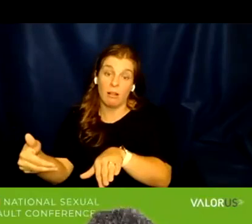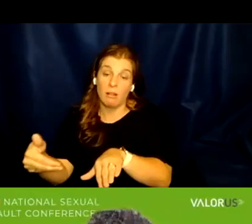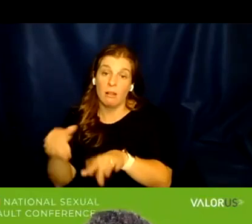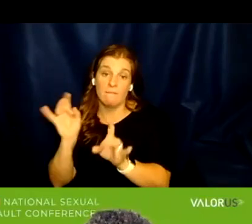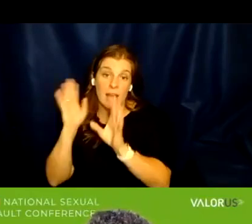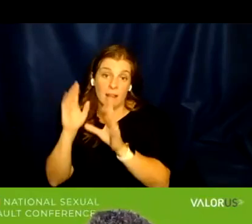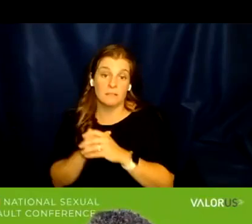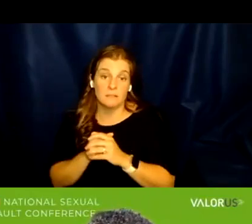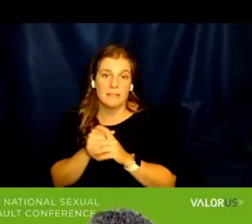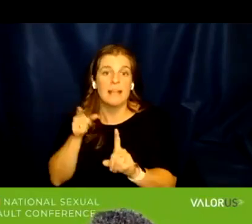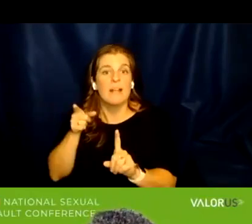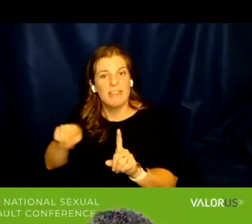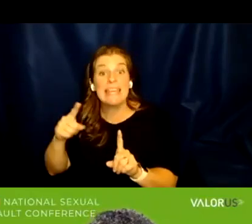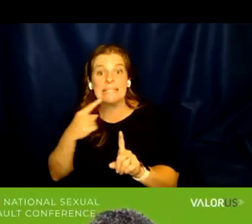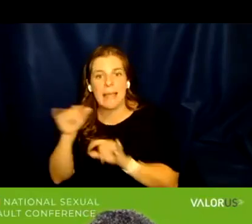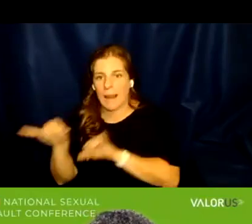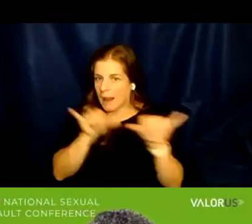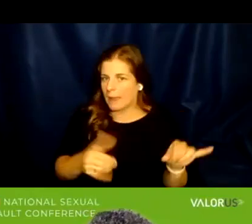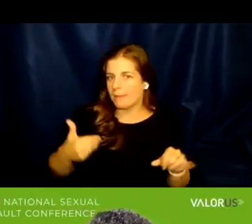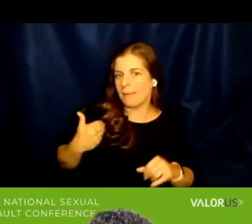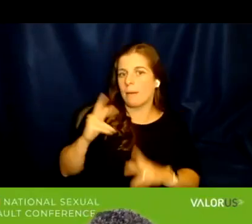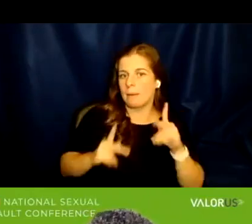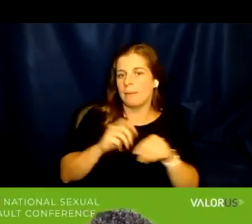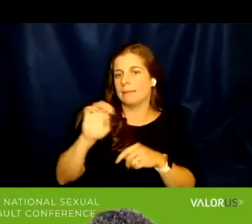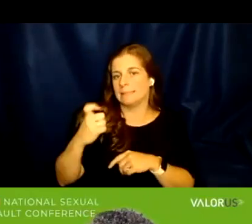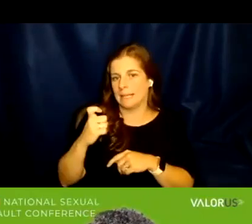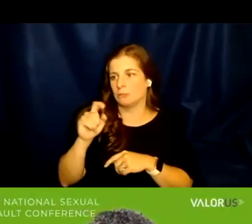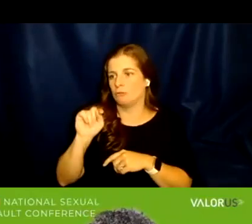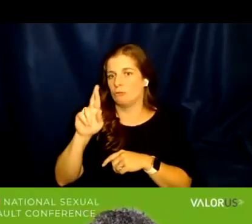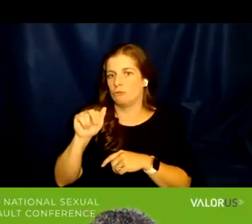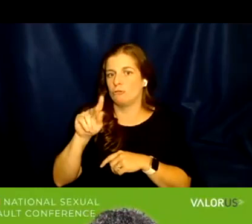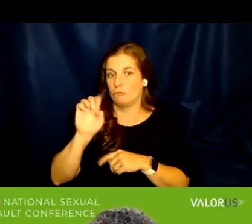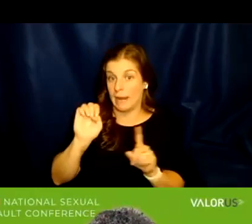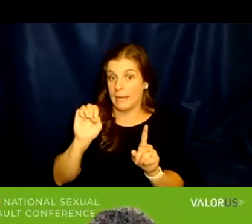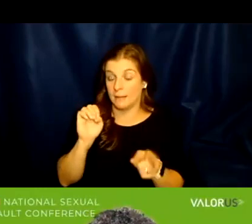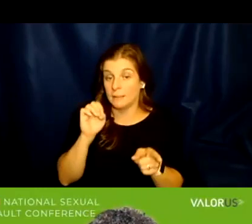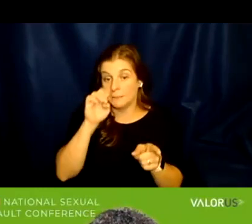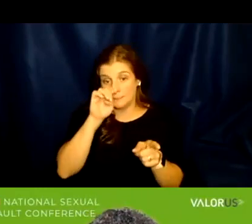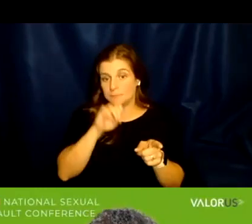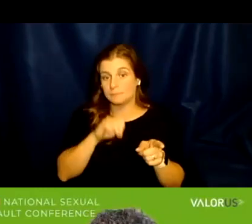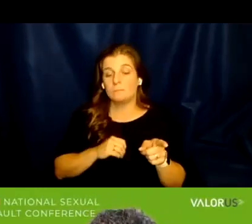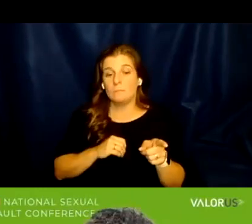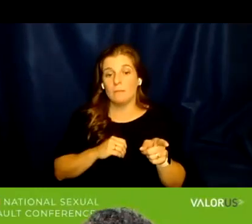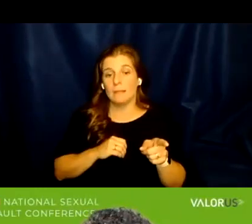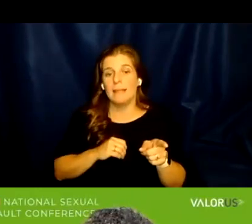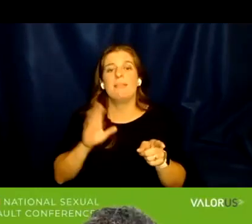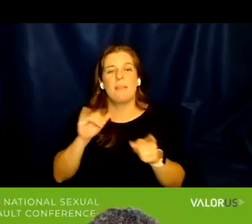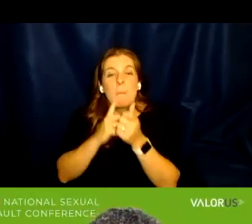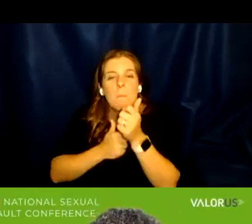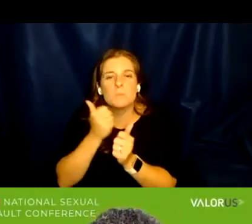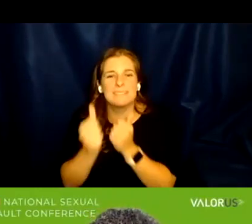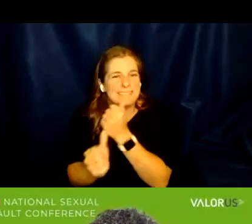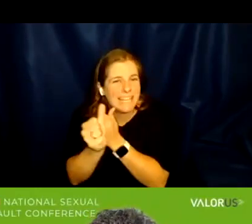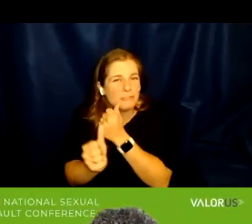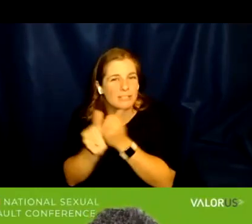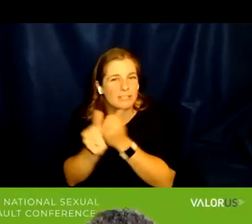say, like the young people in the sex trades in Chicago who were part of Young Women Empowerment Project, that the most dangerous thing